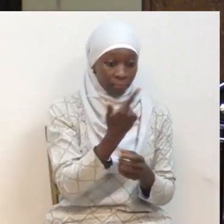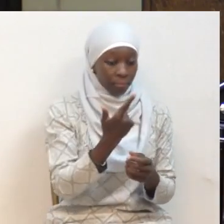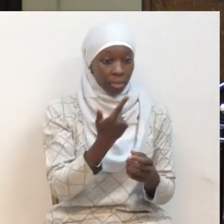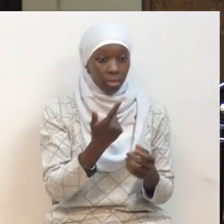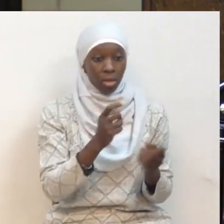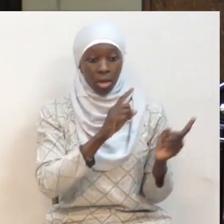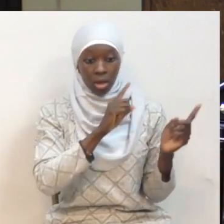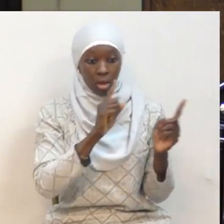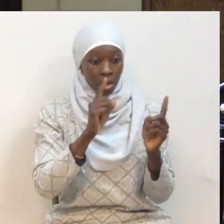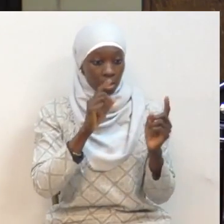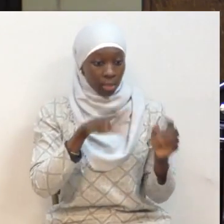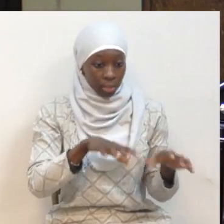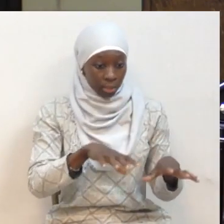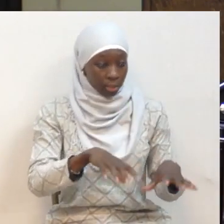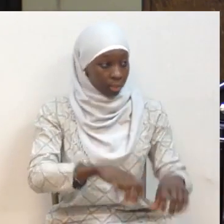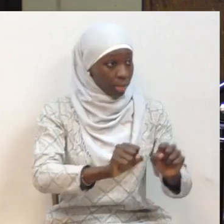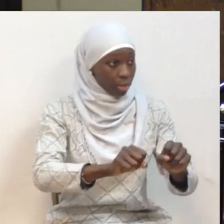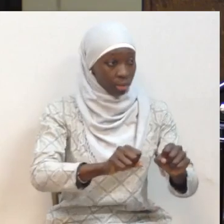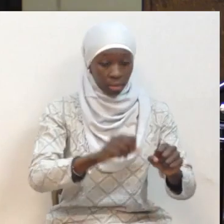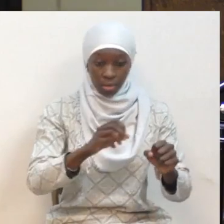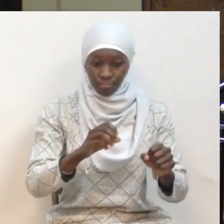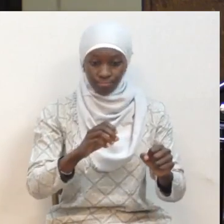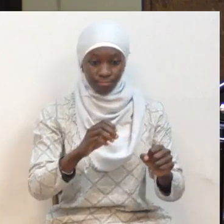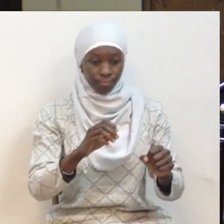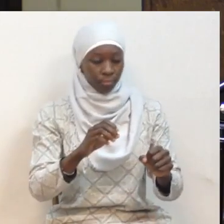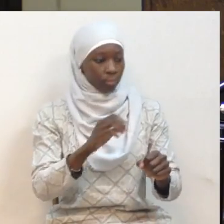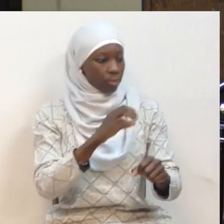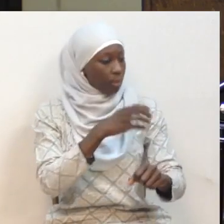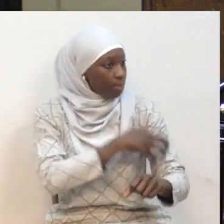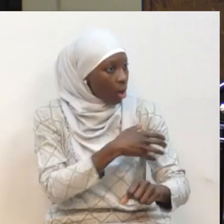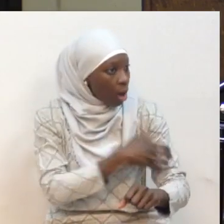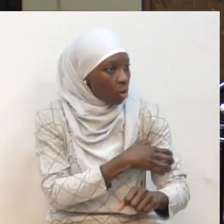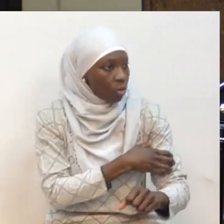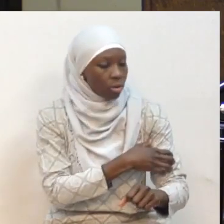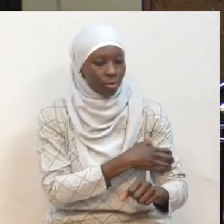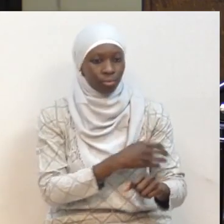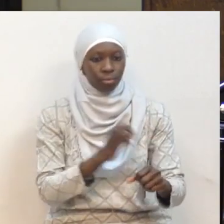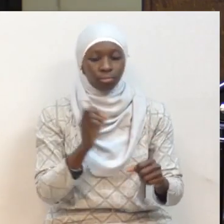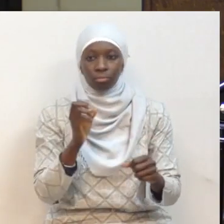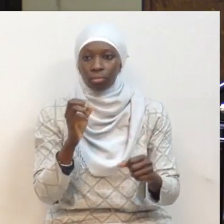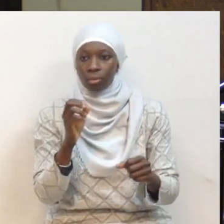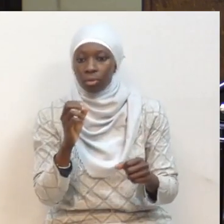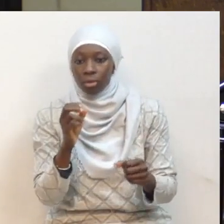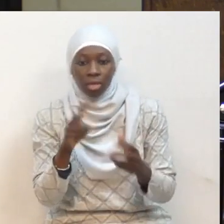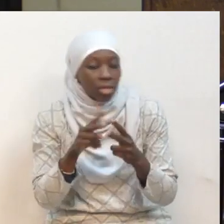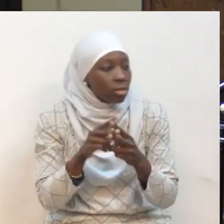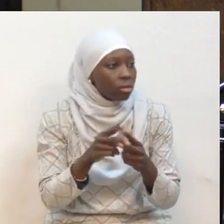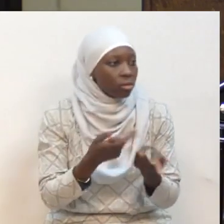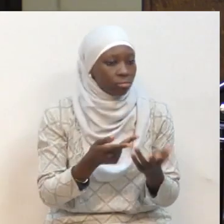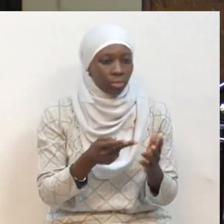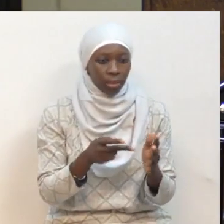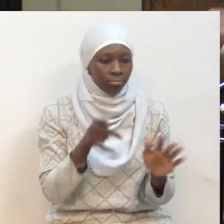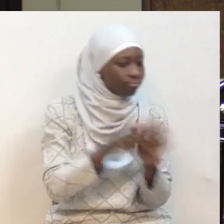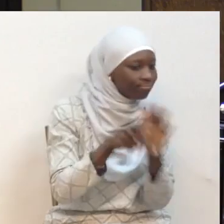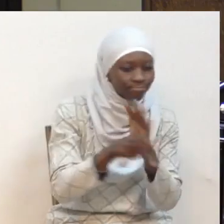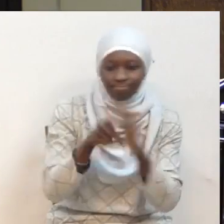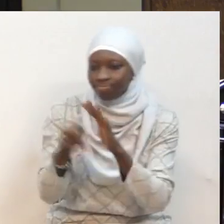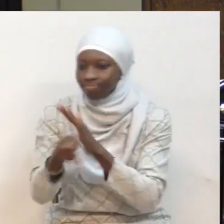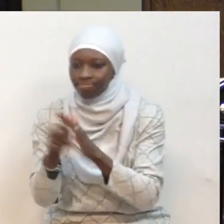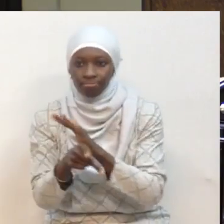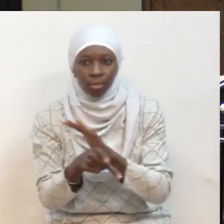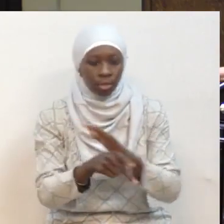have the tank and take over. How could it be that you take over by